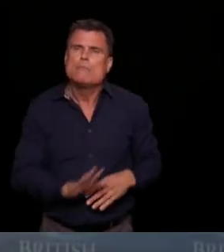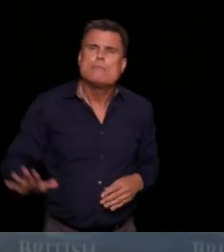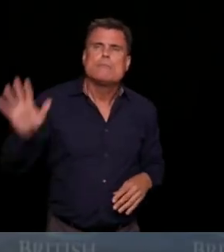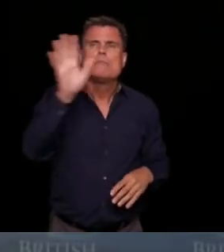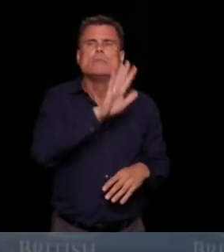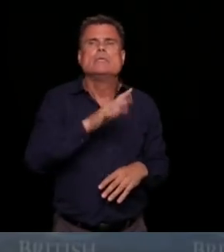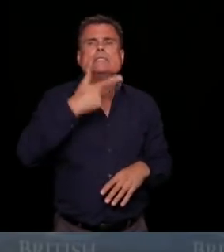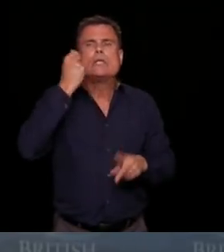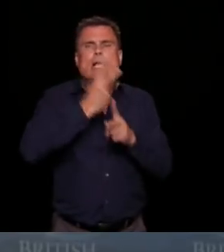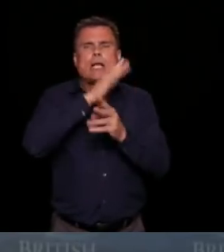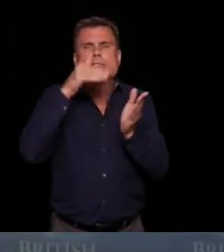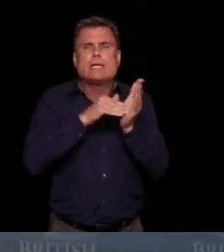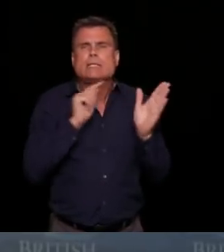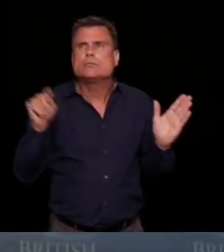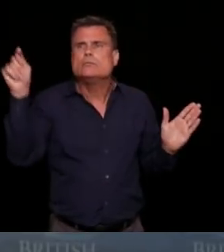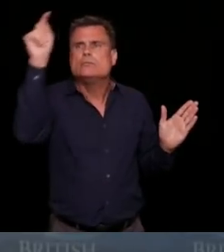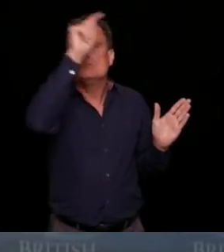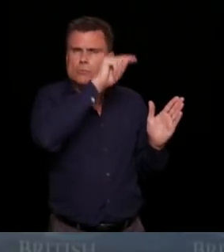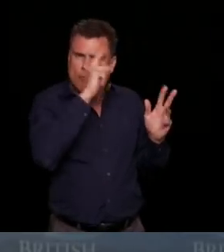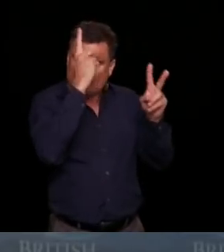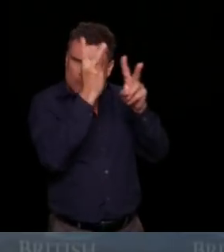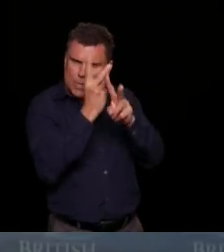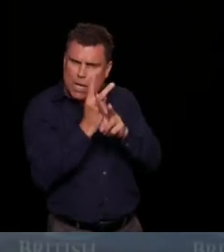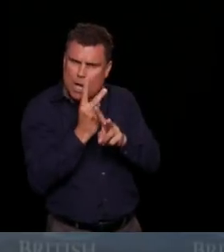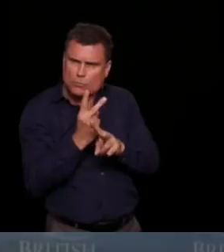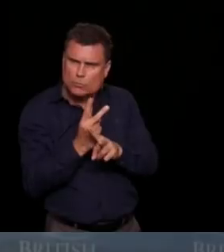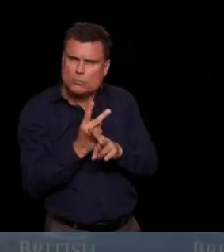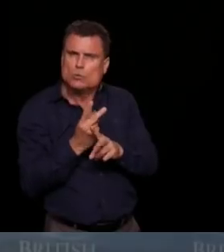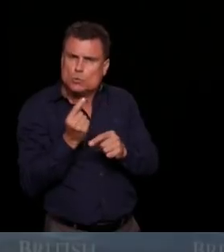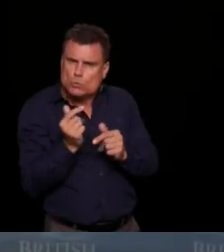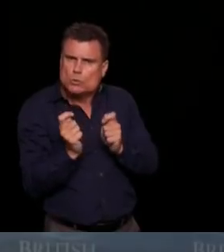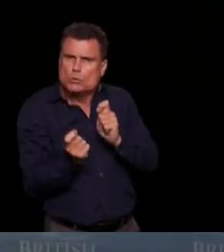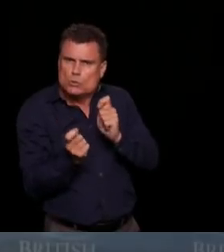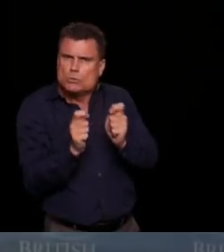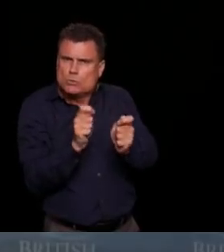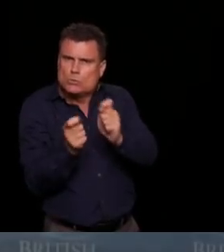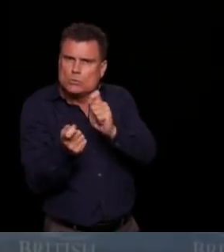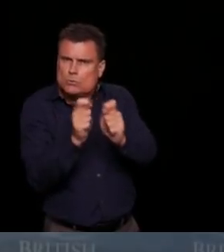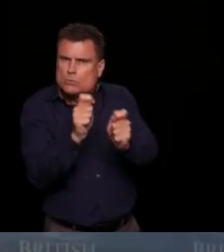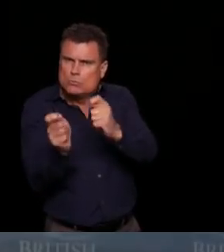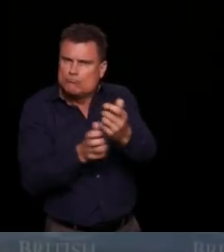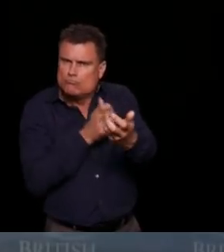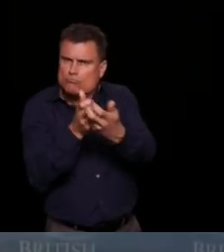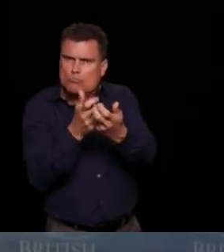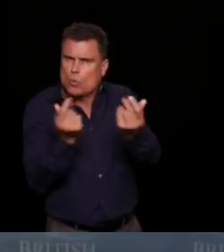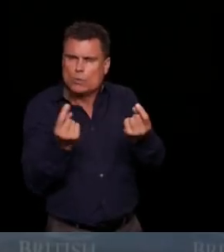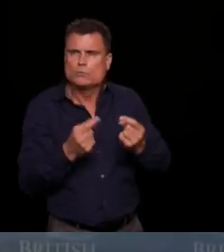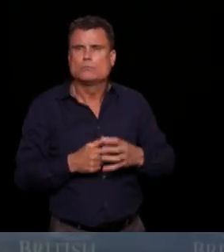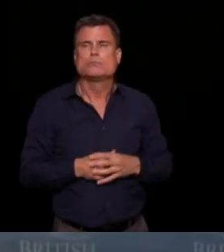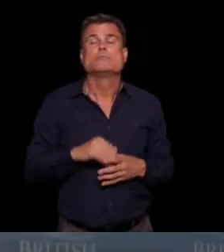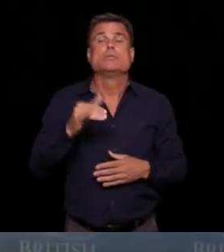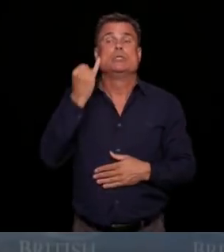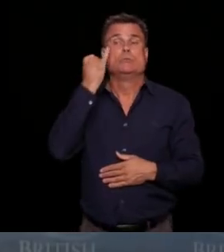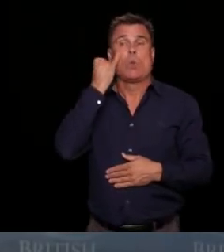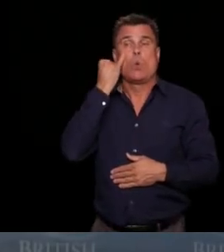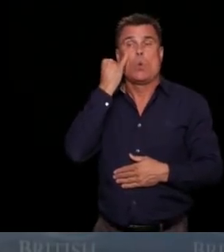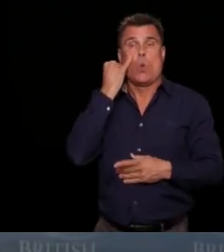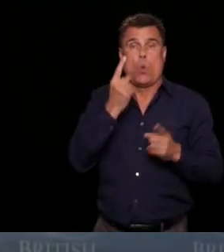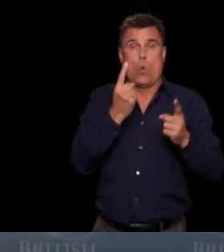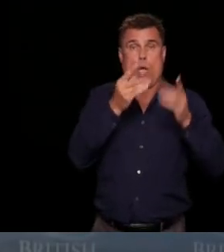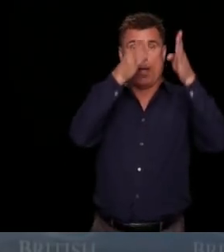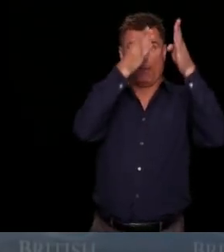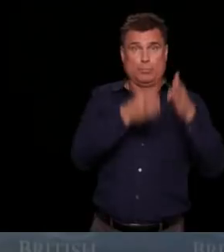see some significant announcements around recruitment, because remember, if you're talking about 3 to 4 people